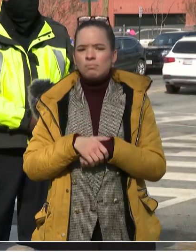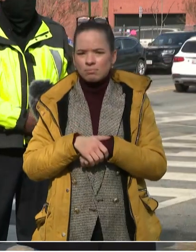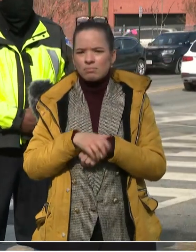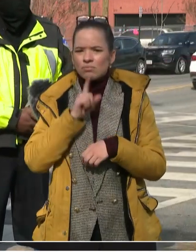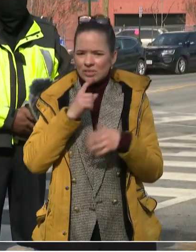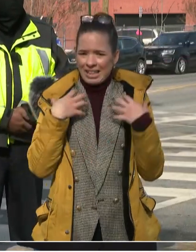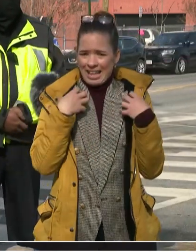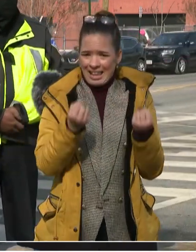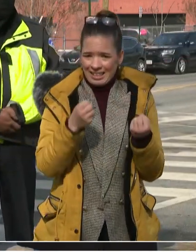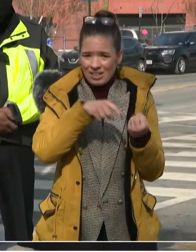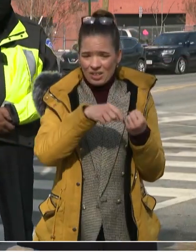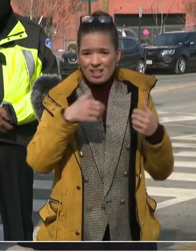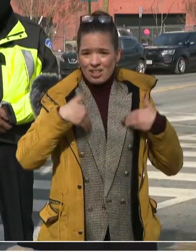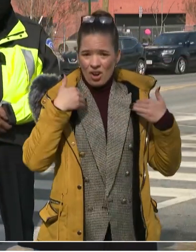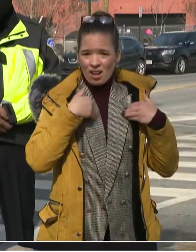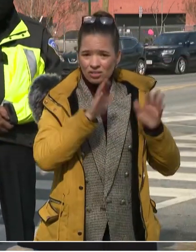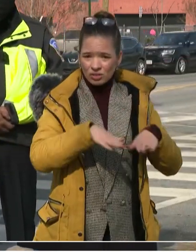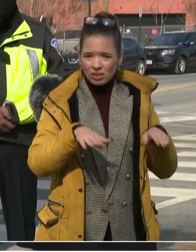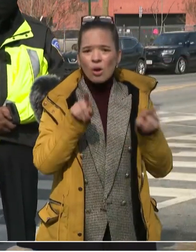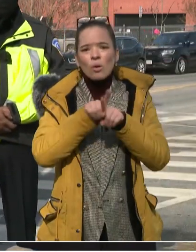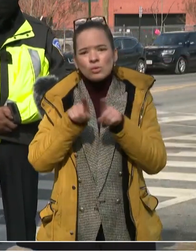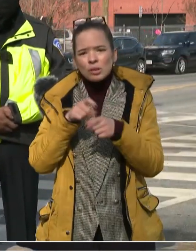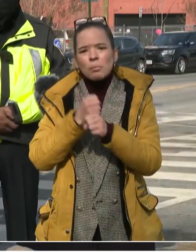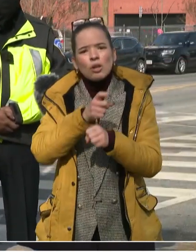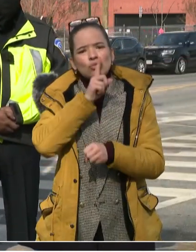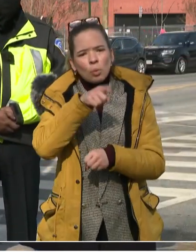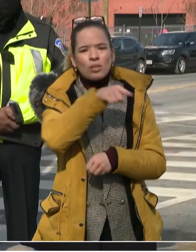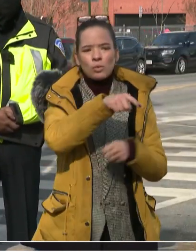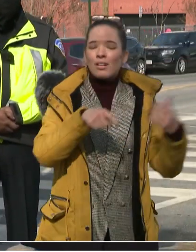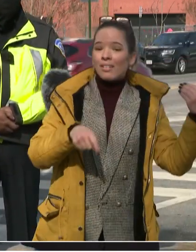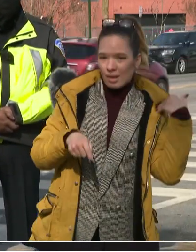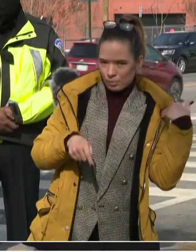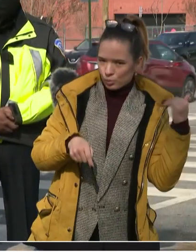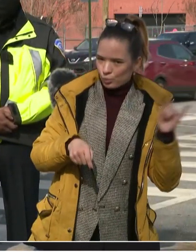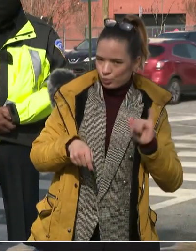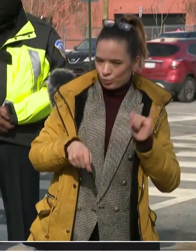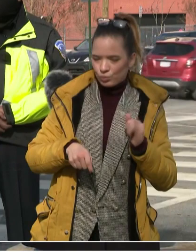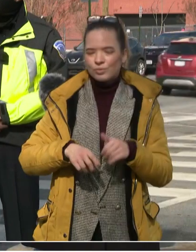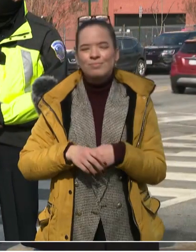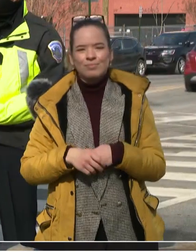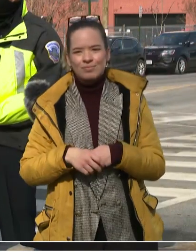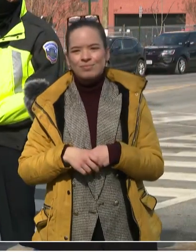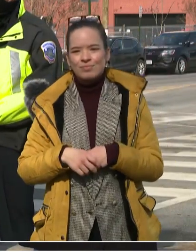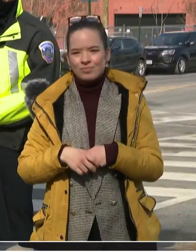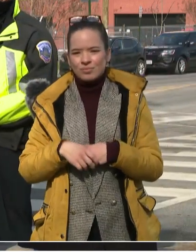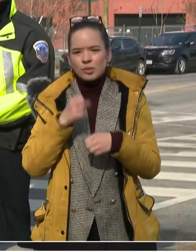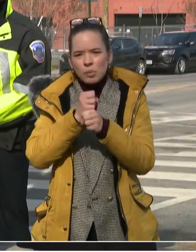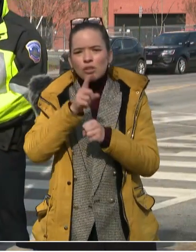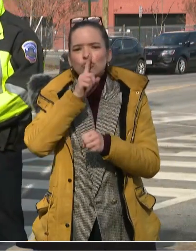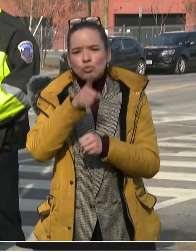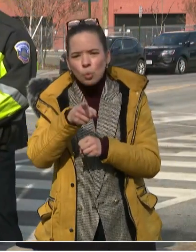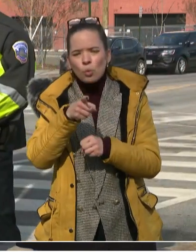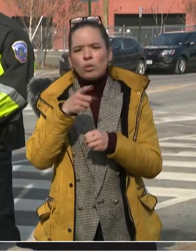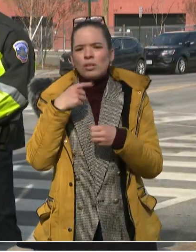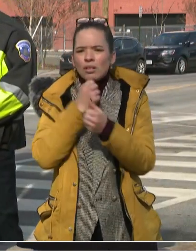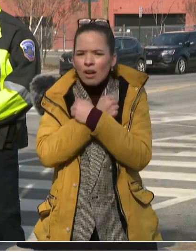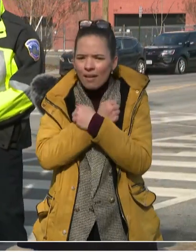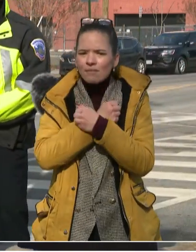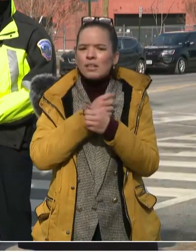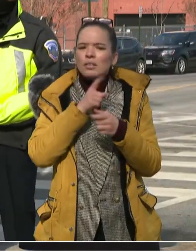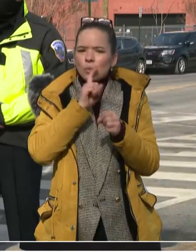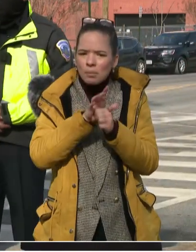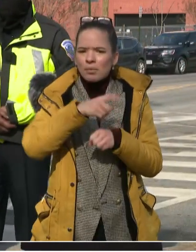accountable. And then that is the basis of real love and commitment to their future. So I'll start